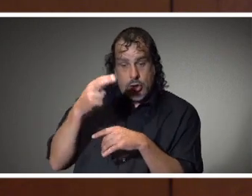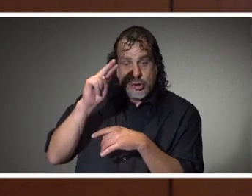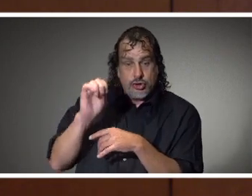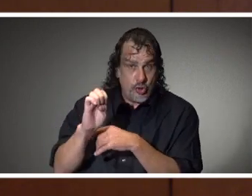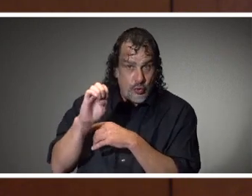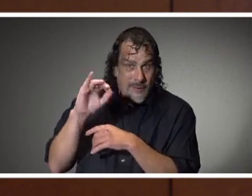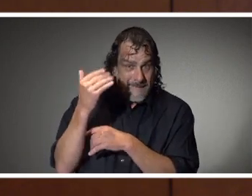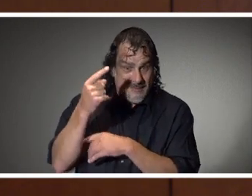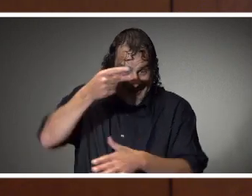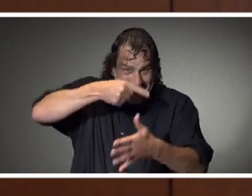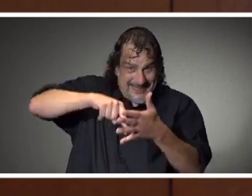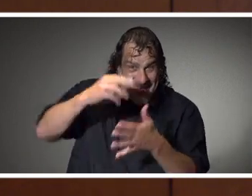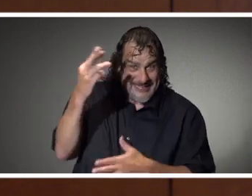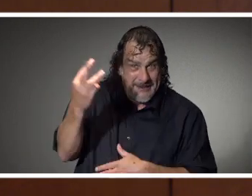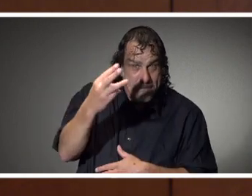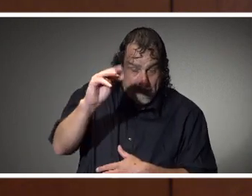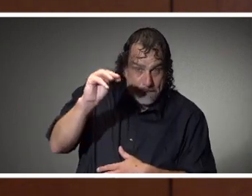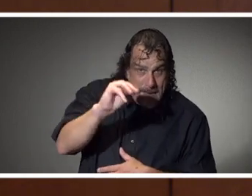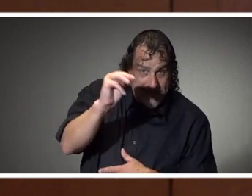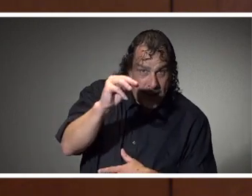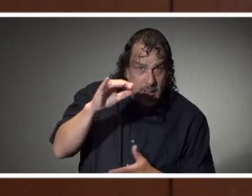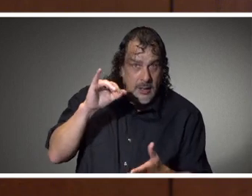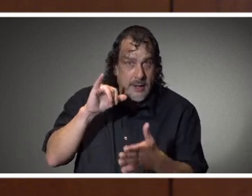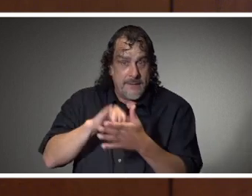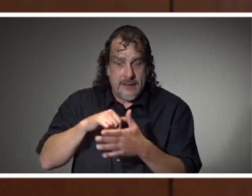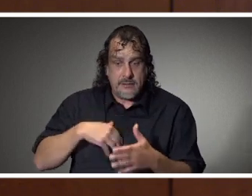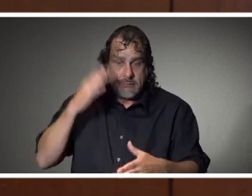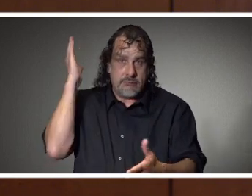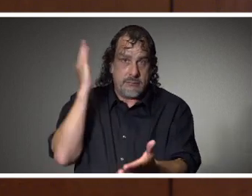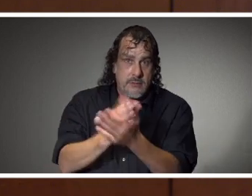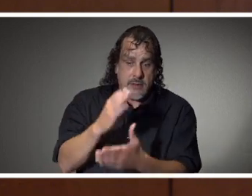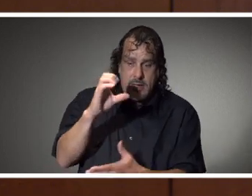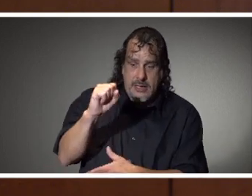15th, Monday, is the deadline for the SBA